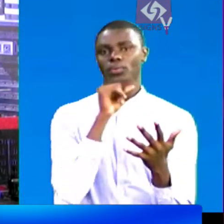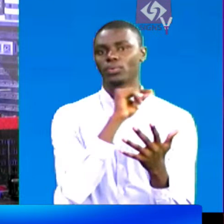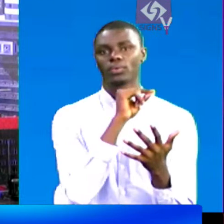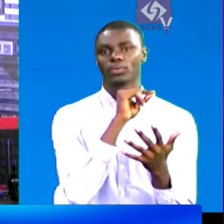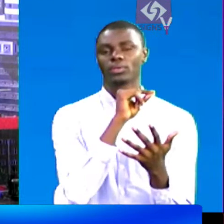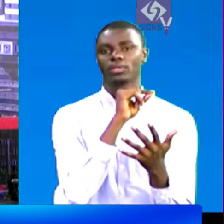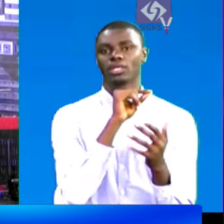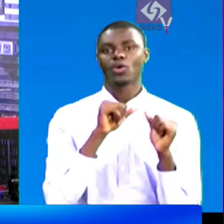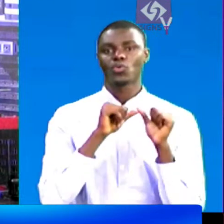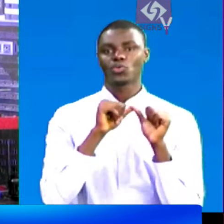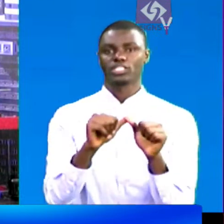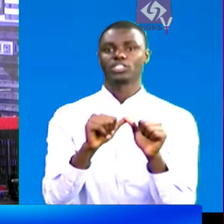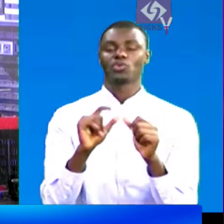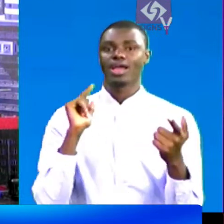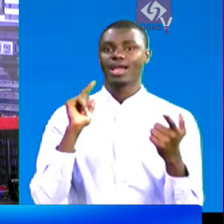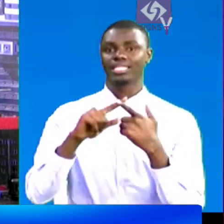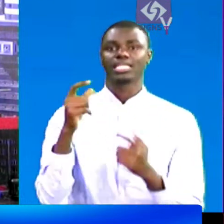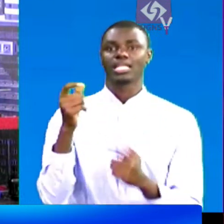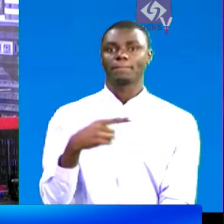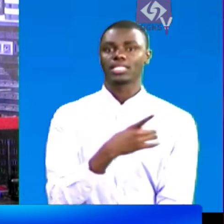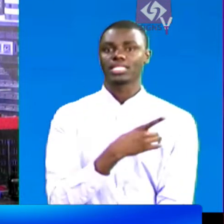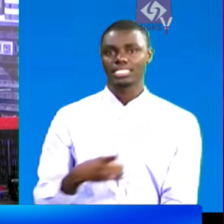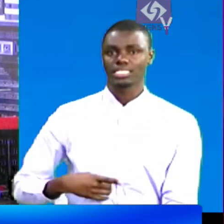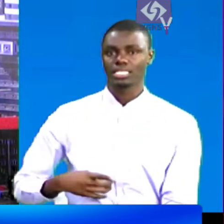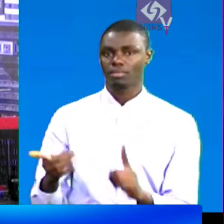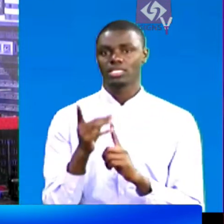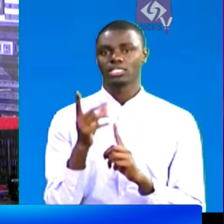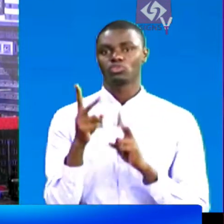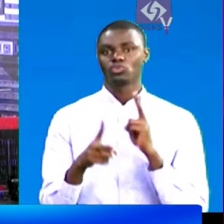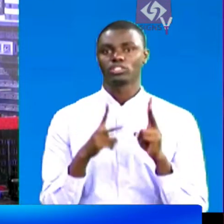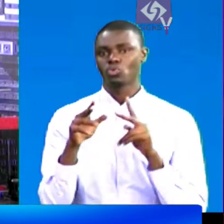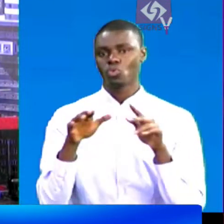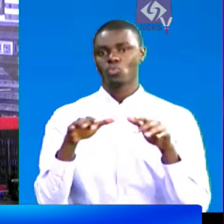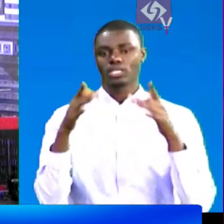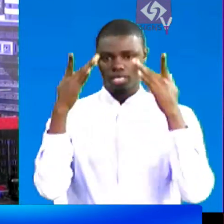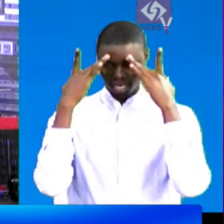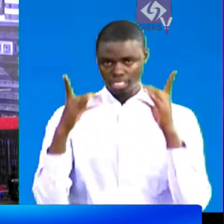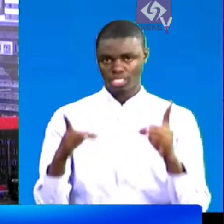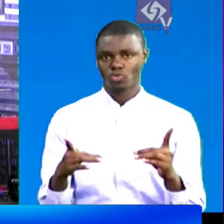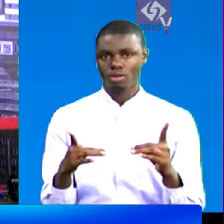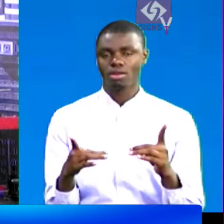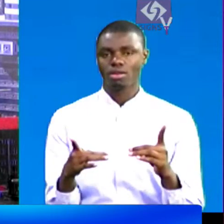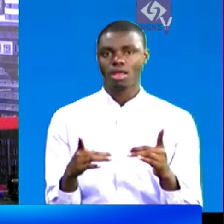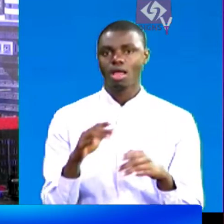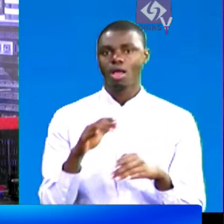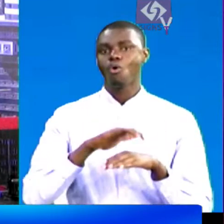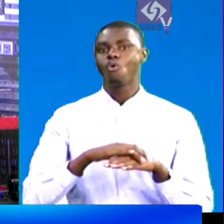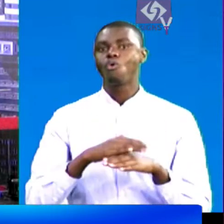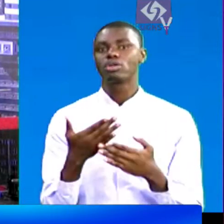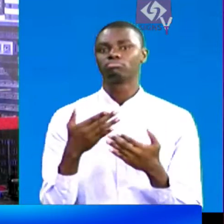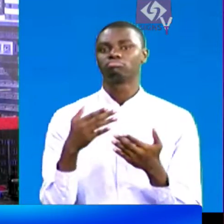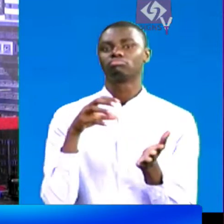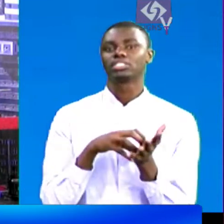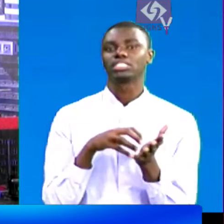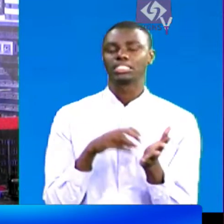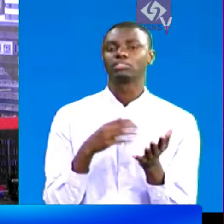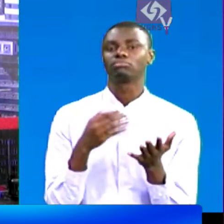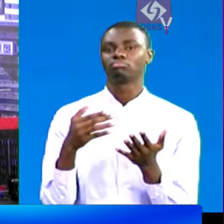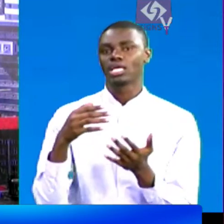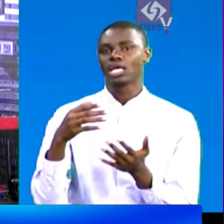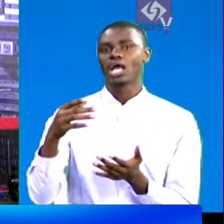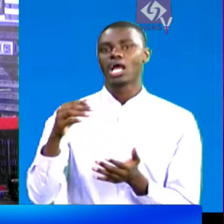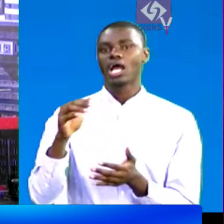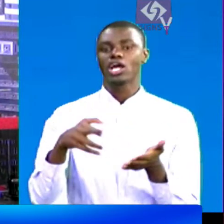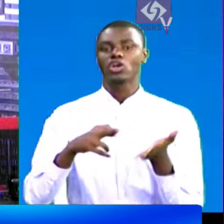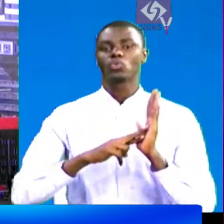in custody until December 22nd, awaiting a decision on the state's request